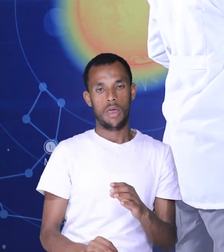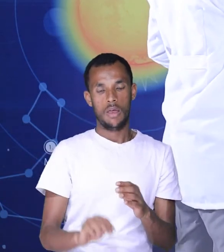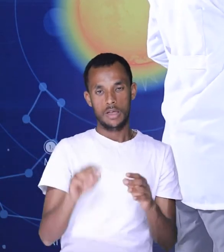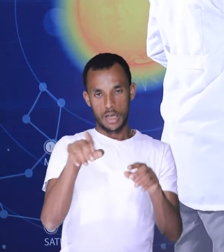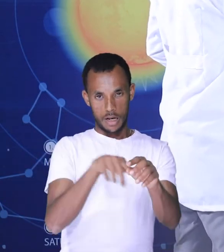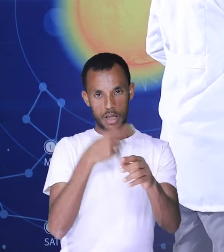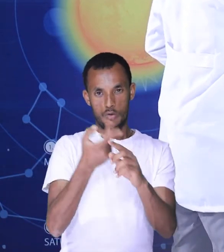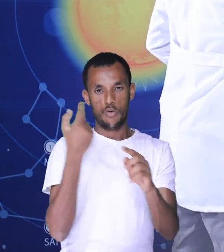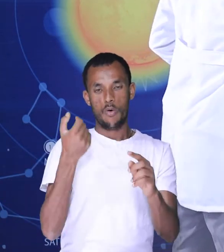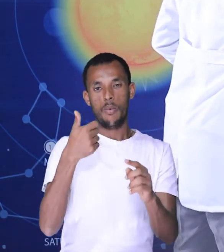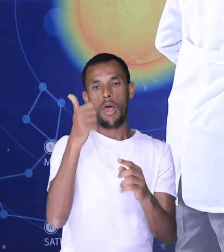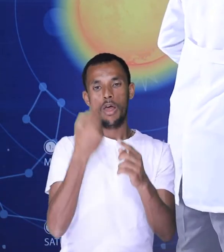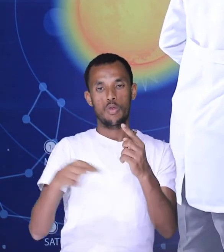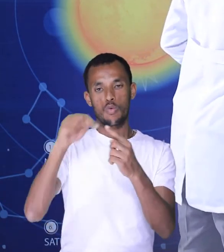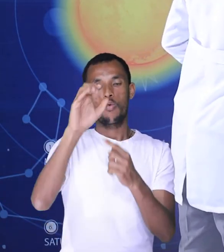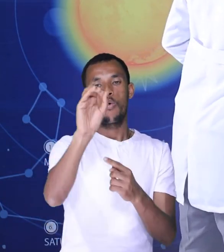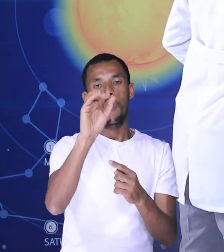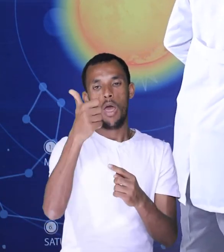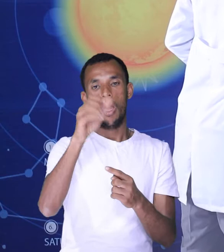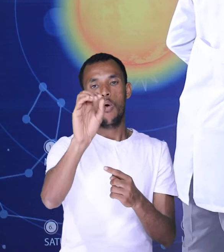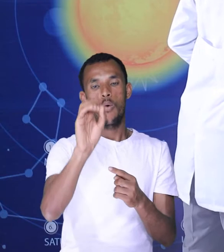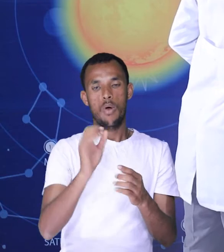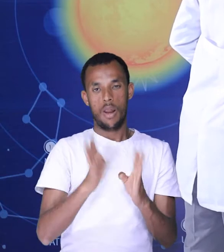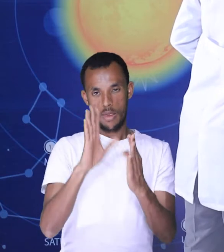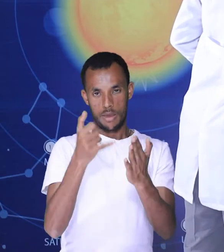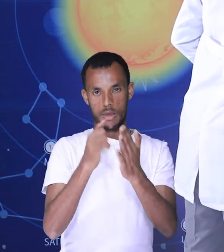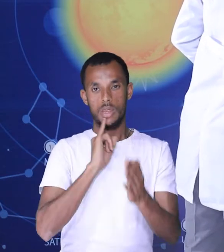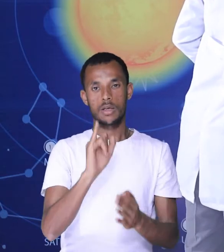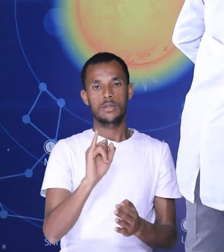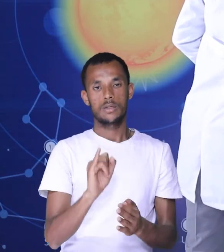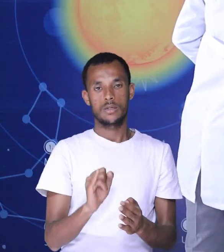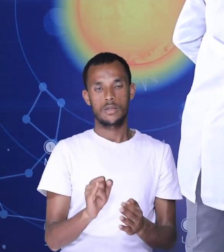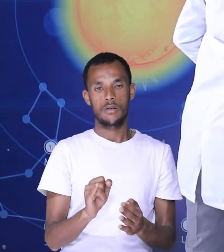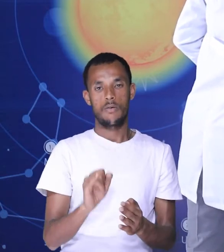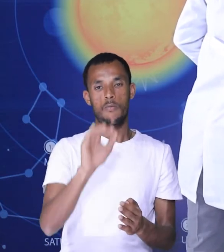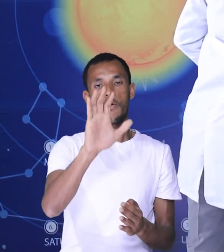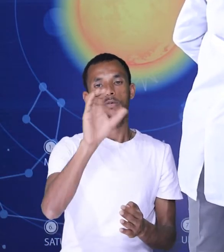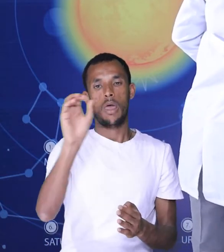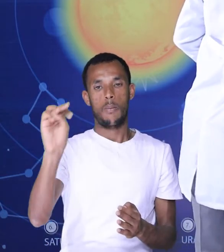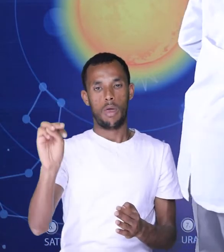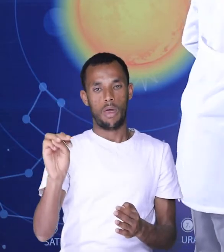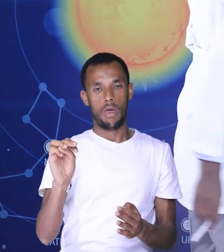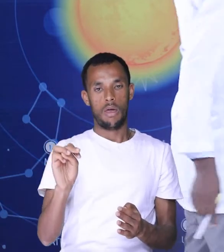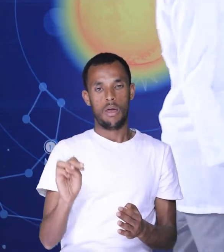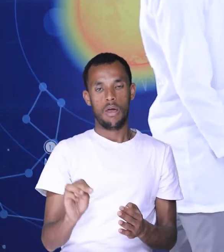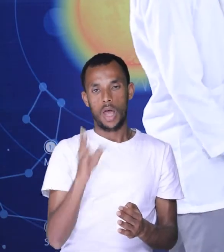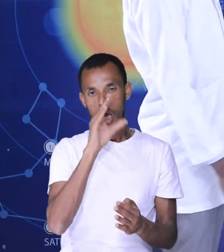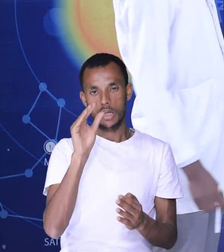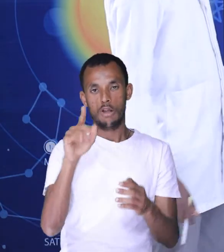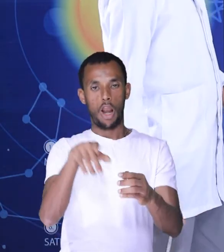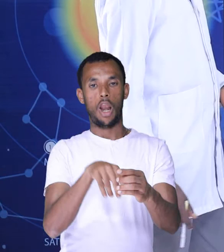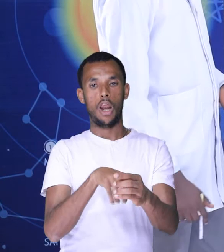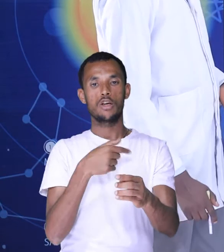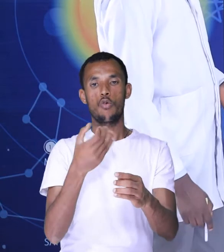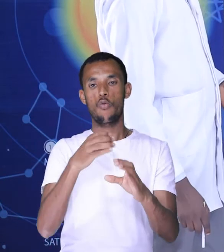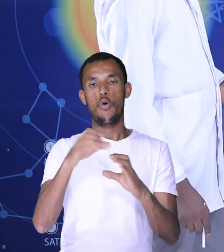The distance from A to O, AO, let it is 5 centimeter. And the length of